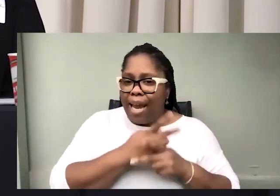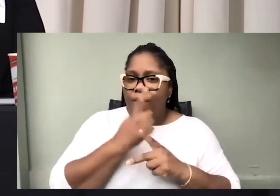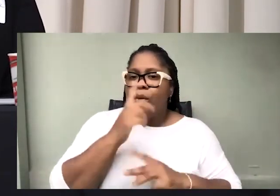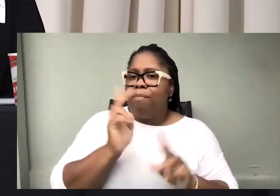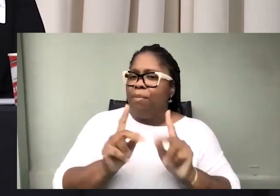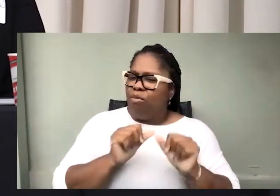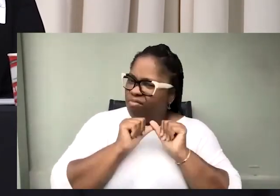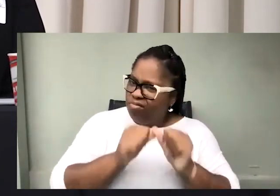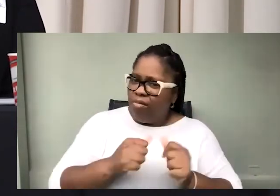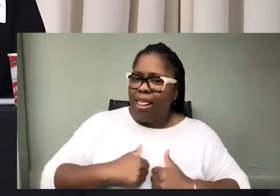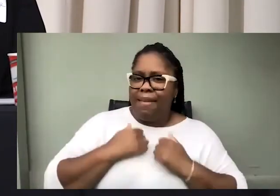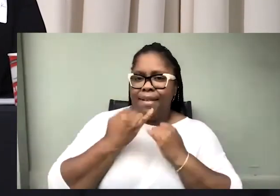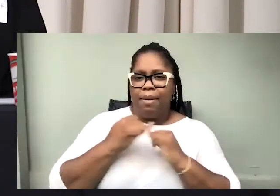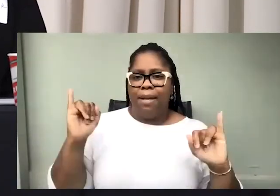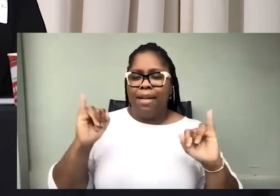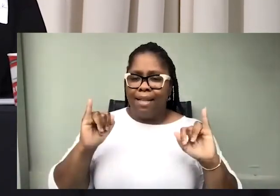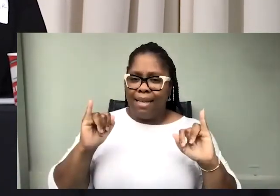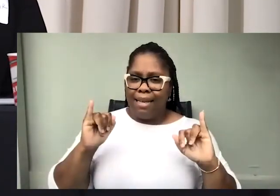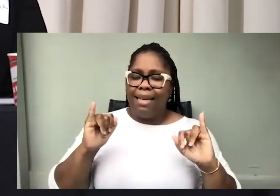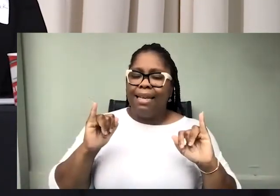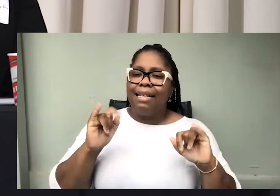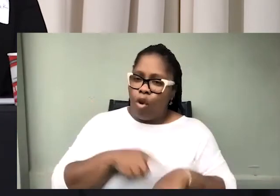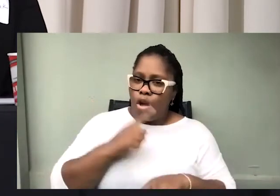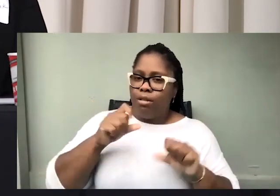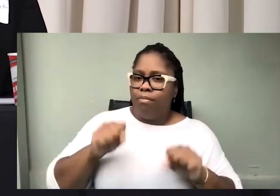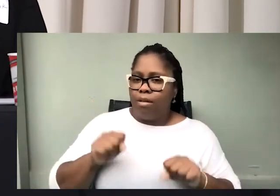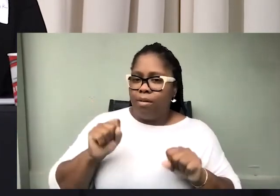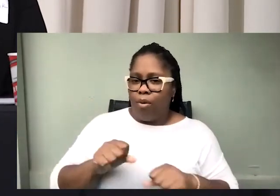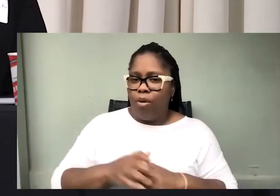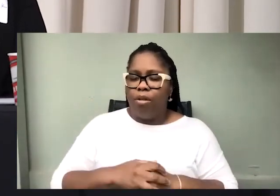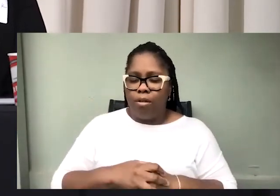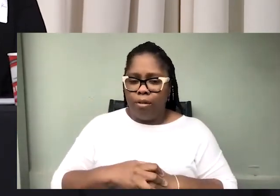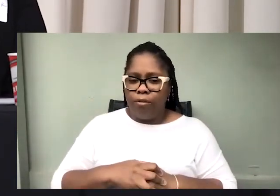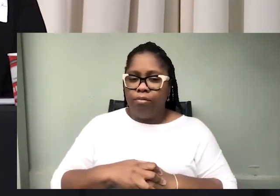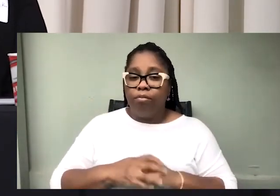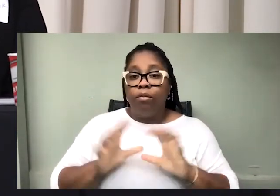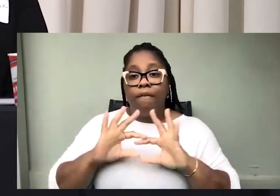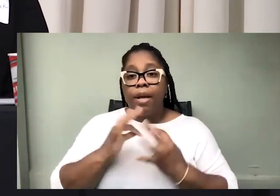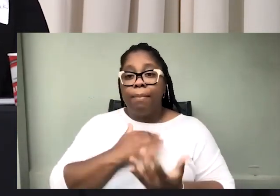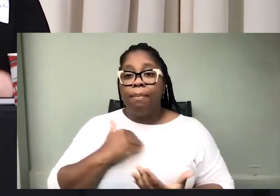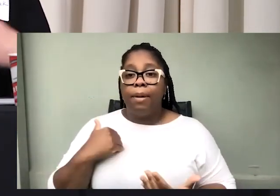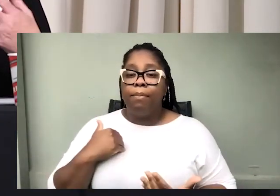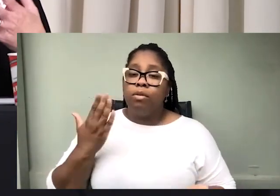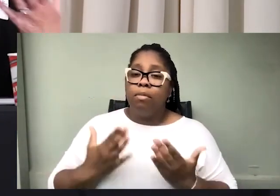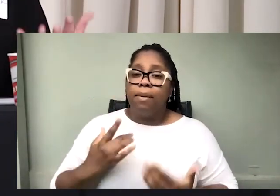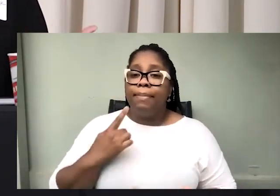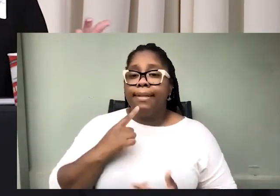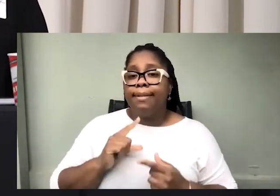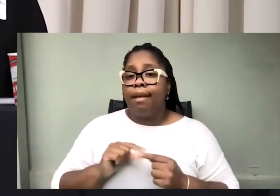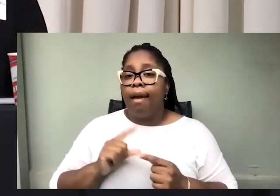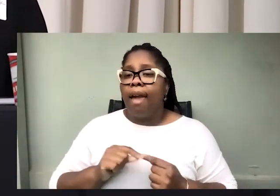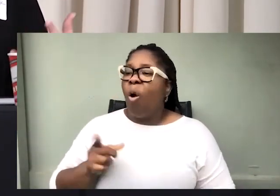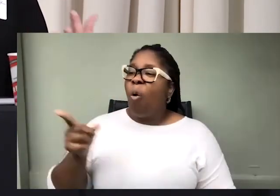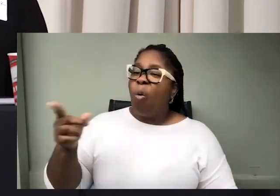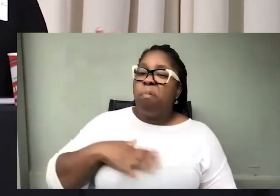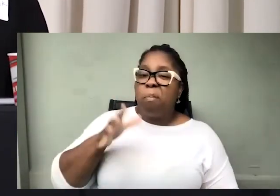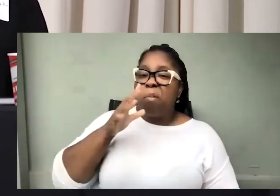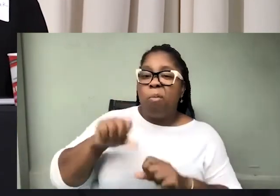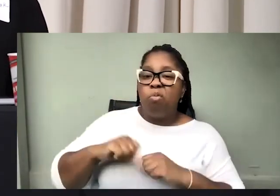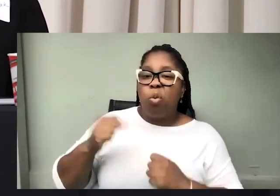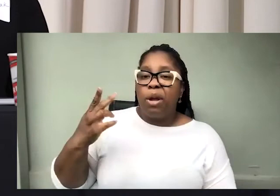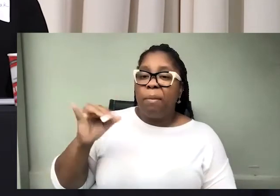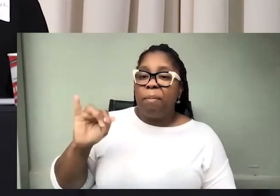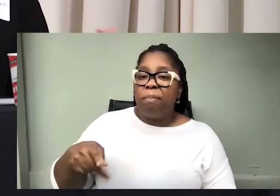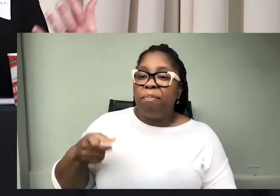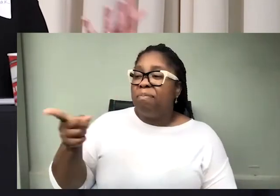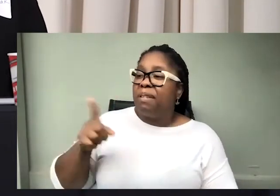independent for as long as possible. So where family members may say, my mom broke a hip and now she